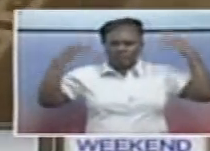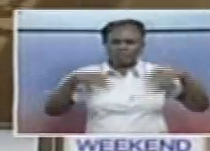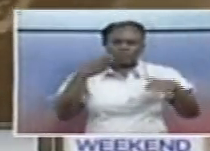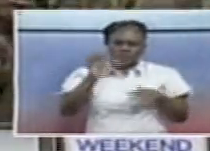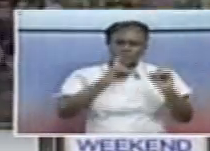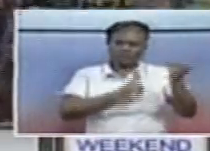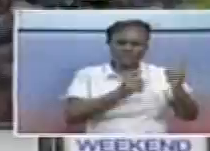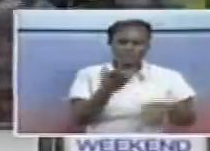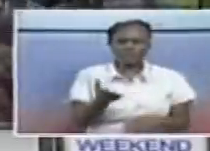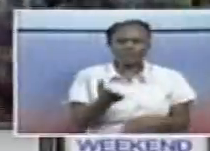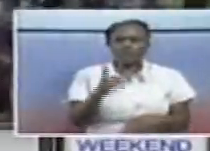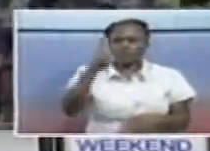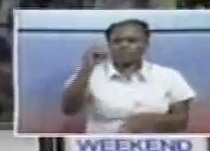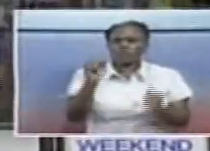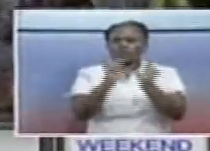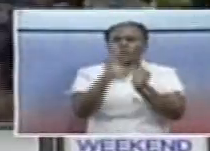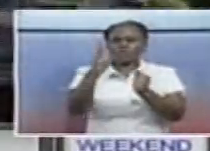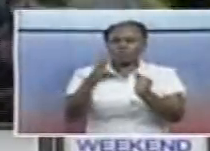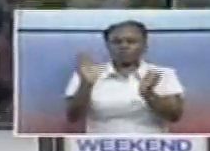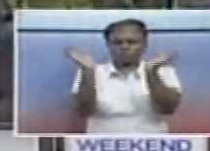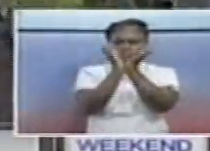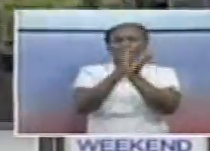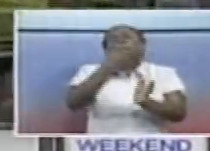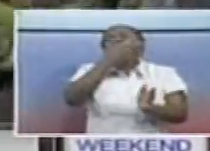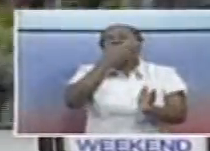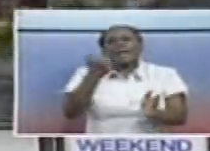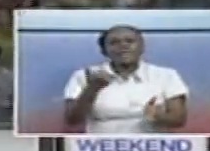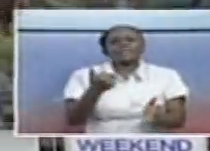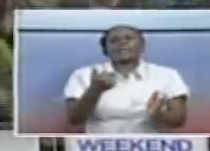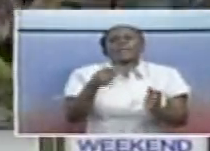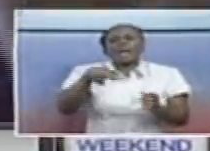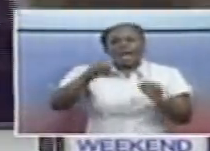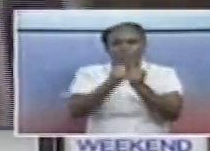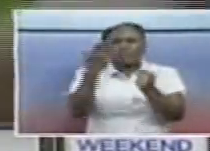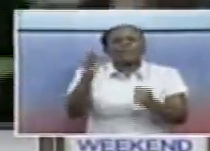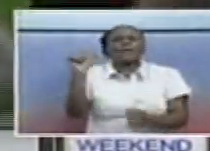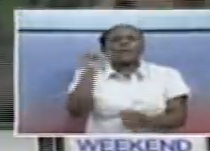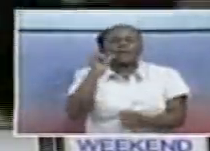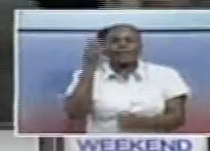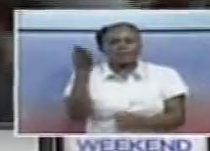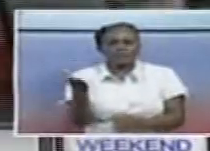Tirunesh Dibaba. The 2014 field has been dubbed the best ever assembled in London Marathon's